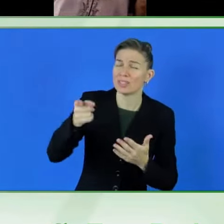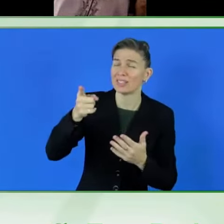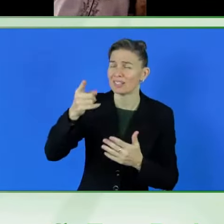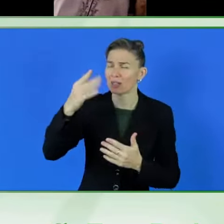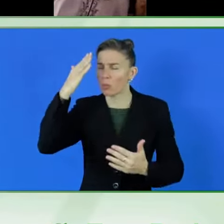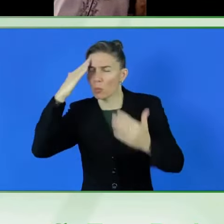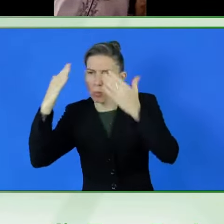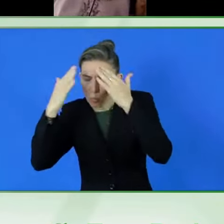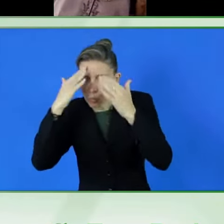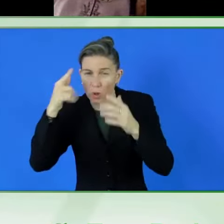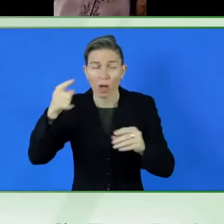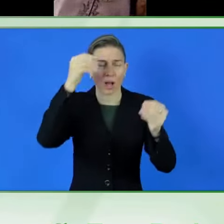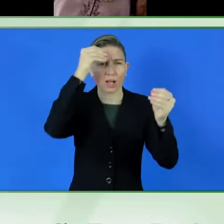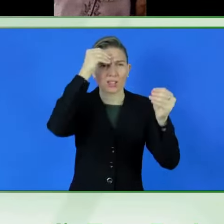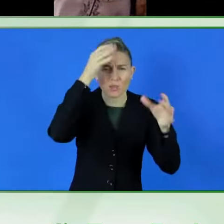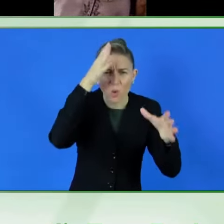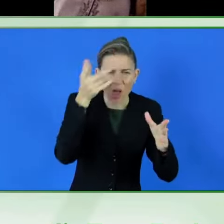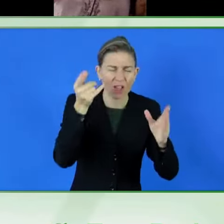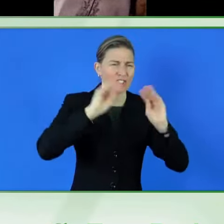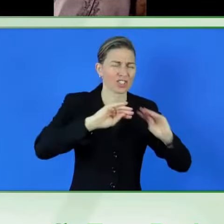among staff